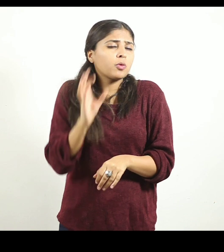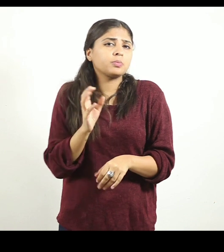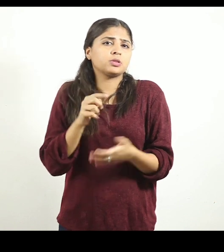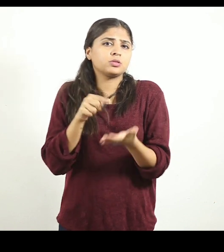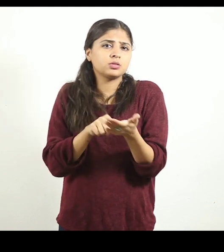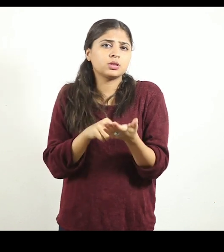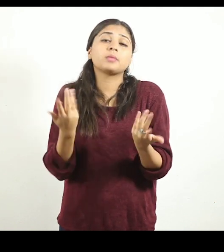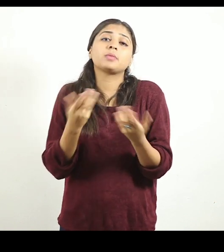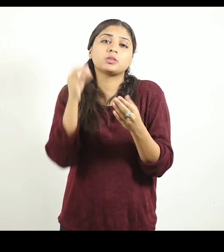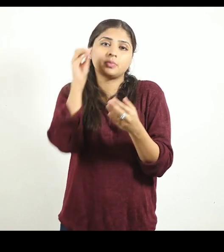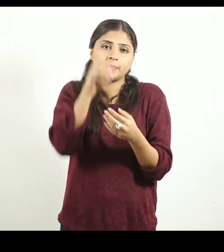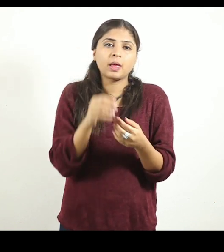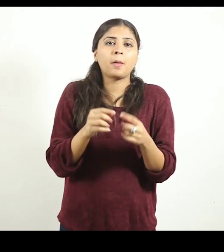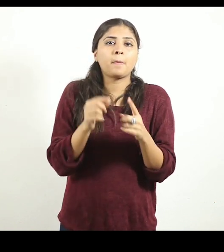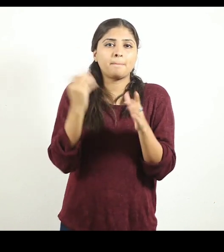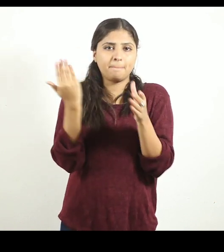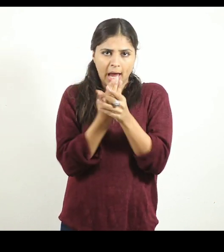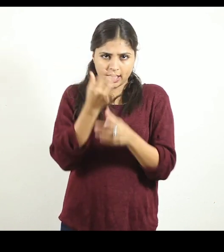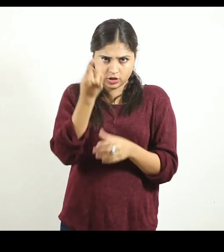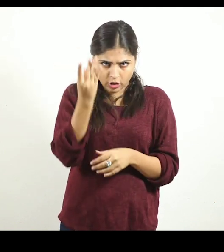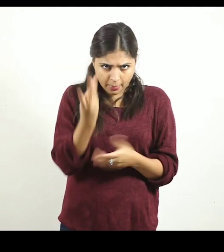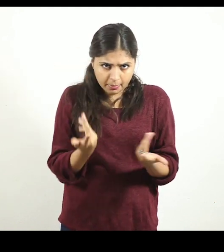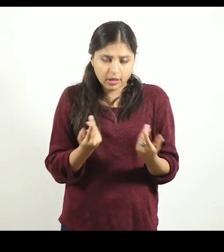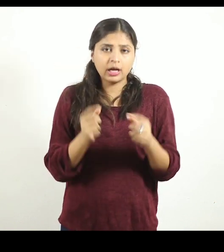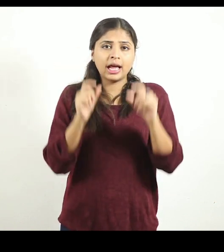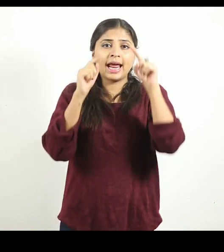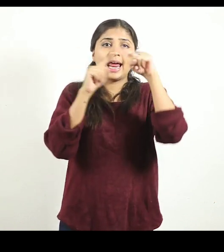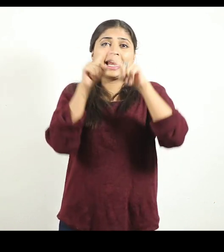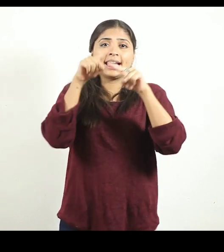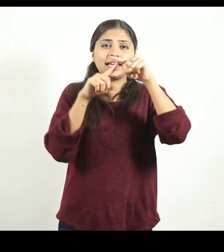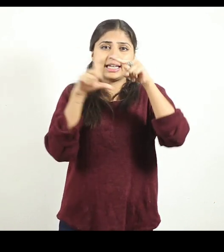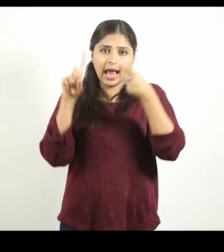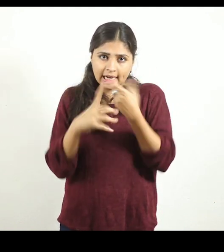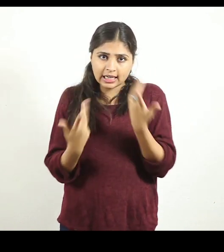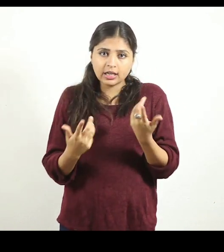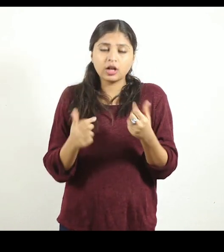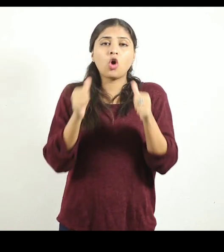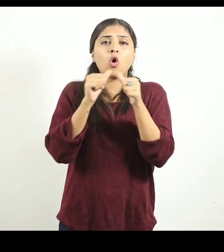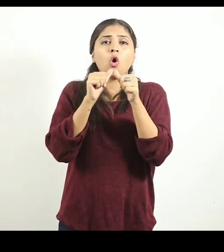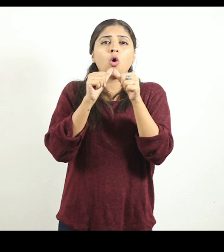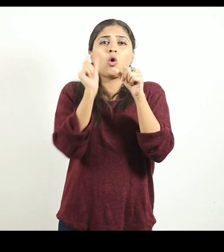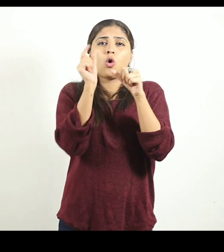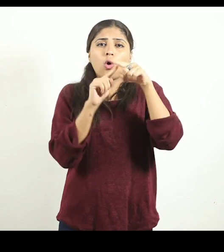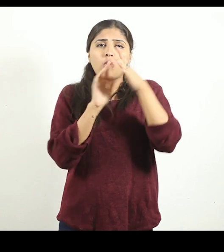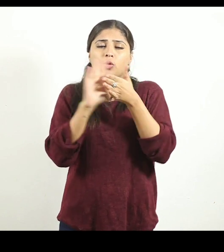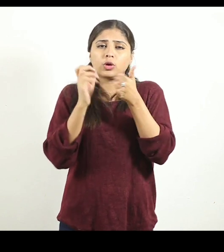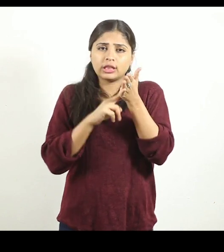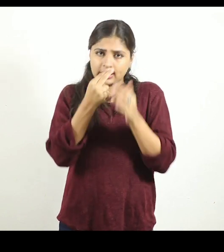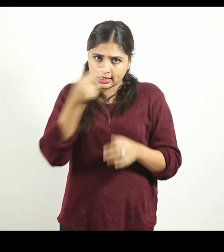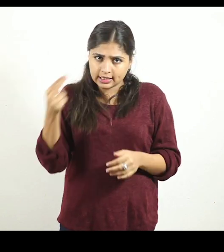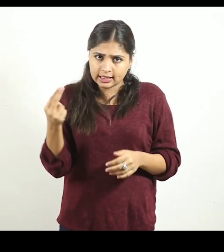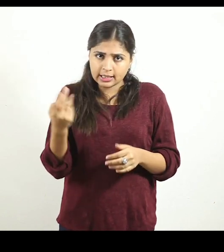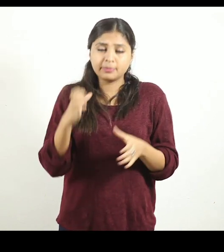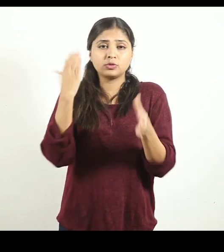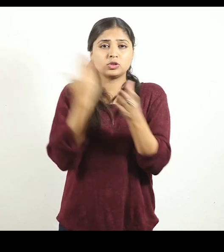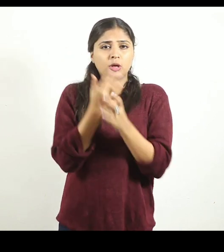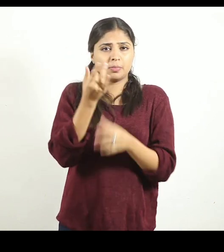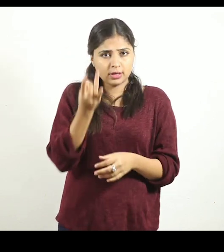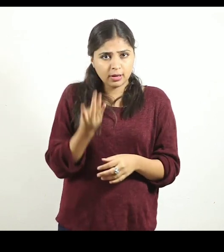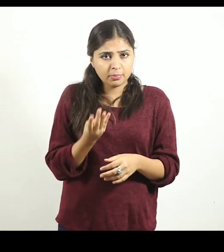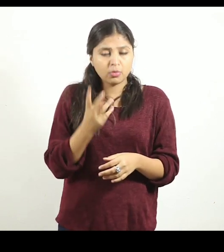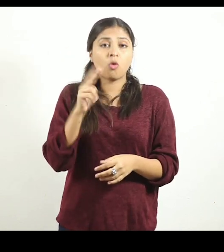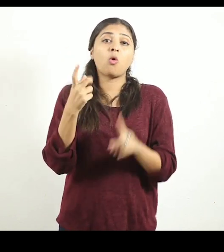It consists of important information like page number, title, author name, chapter